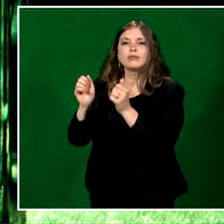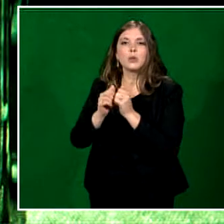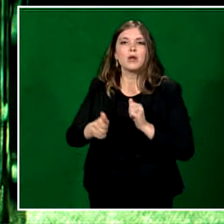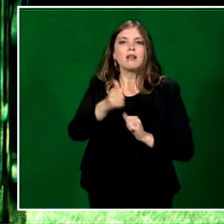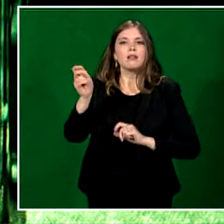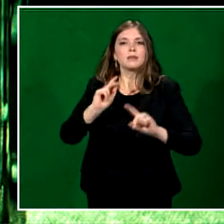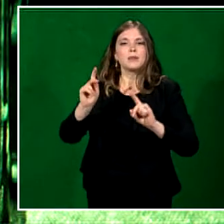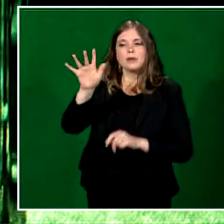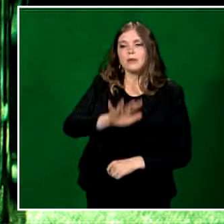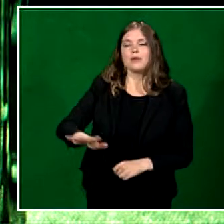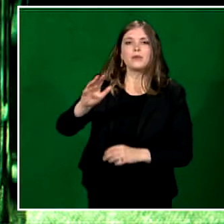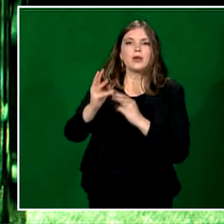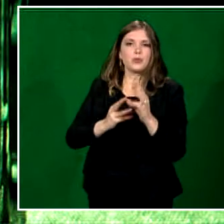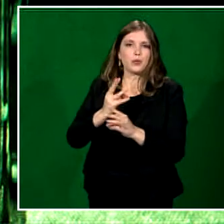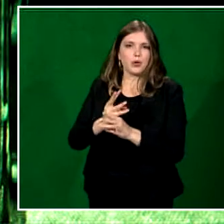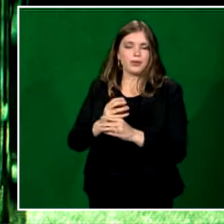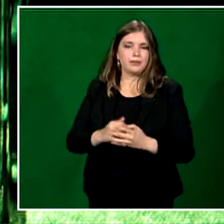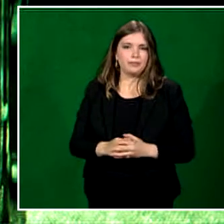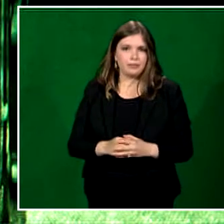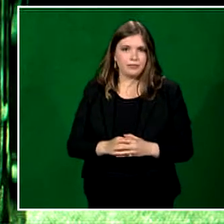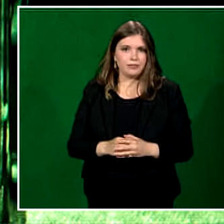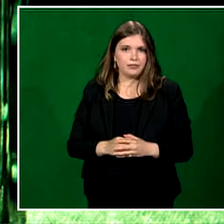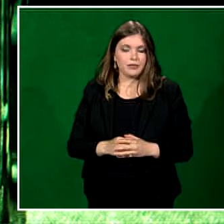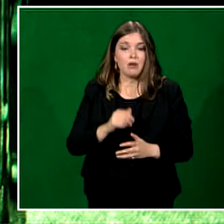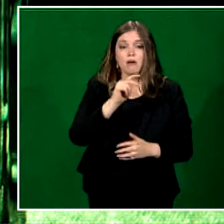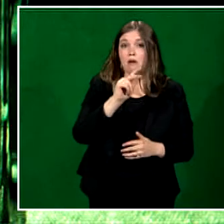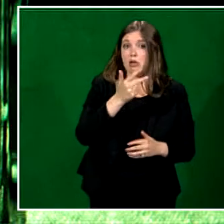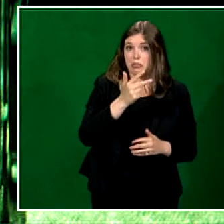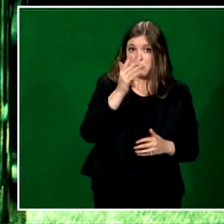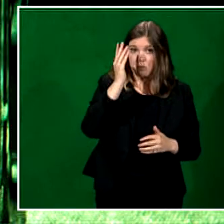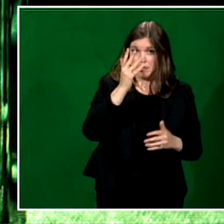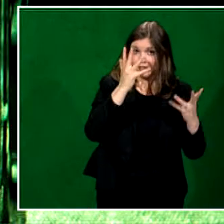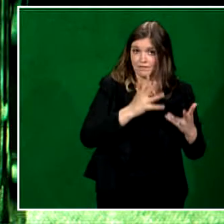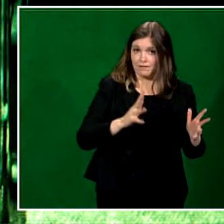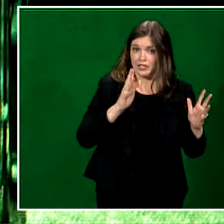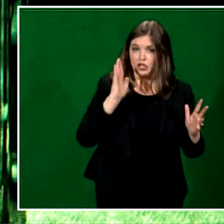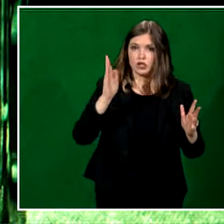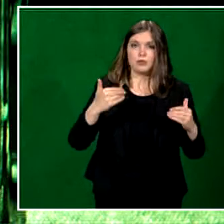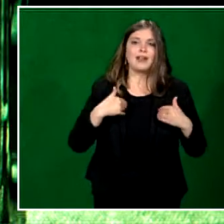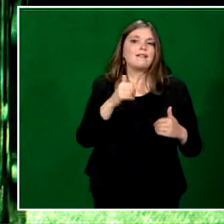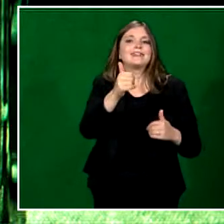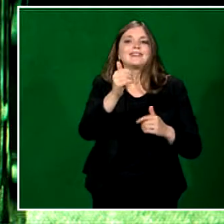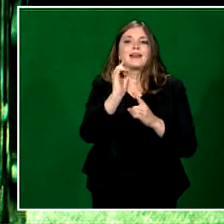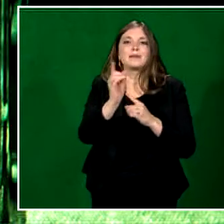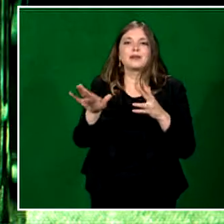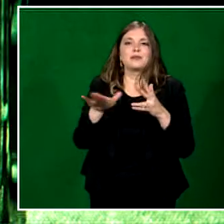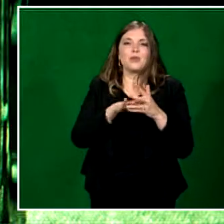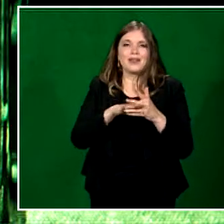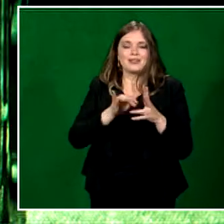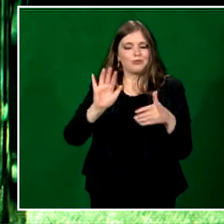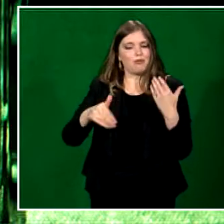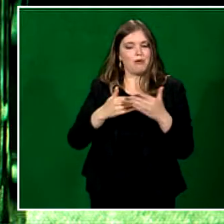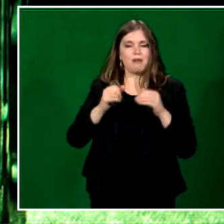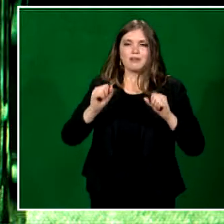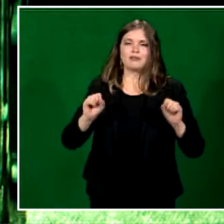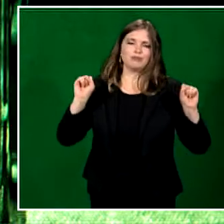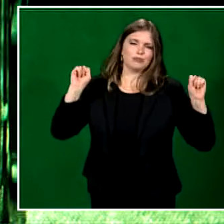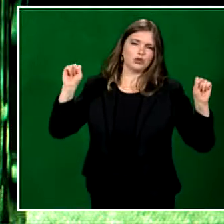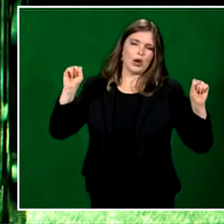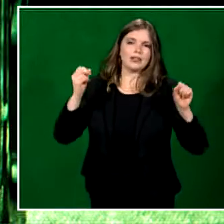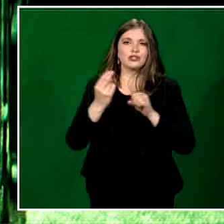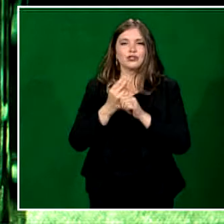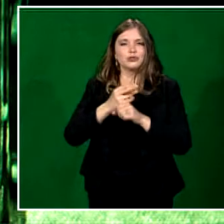There will be a 10-minute break after the third presentation for everyone to stretch their legs, use the restroom.